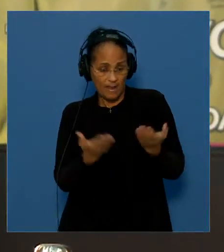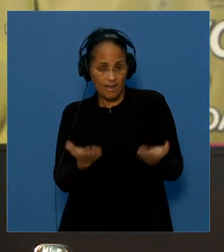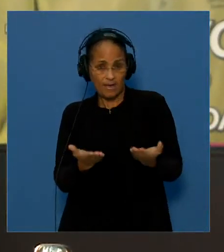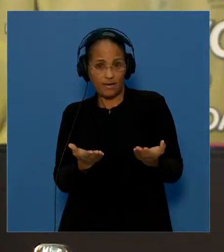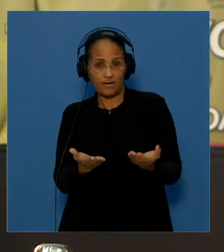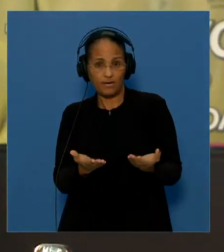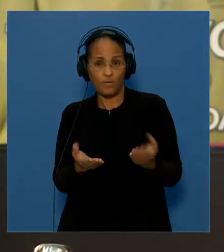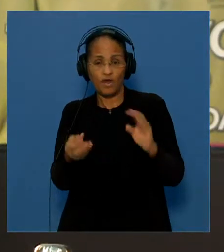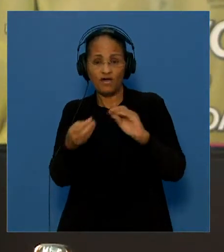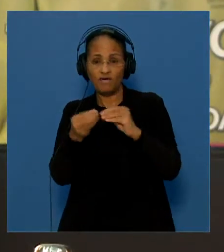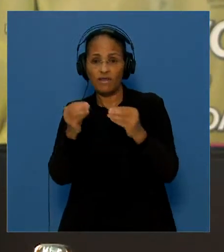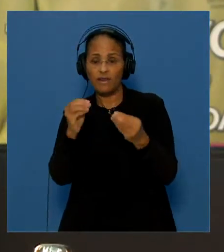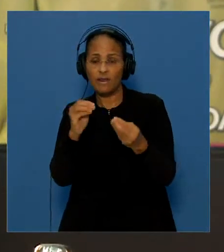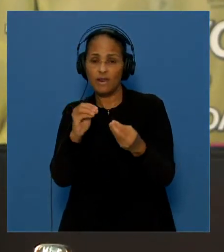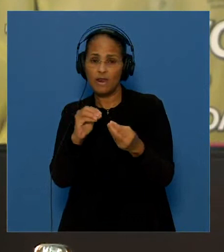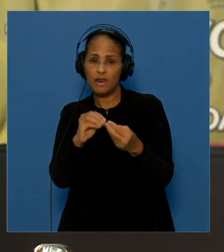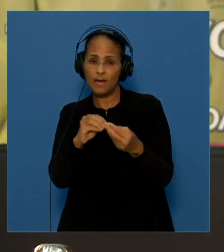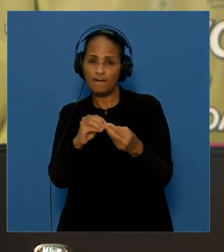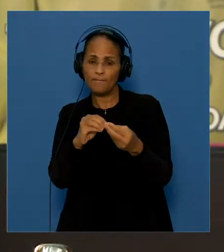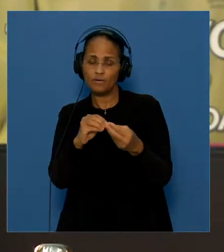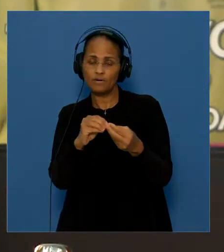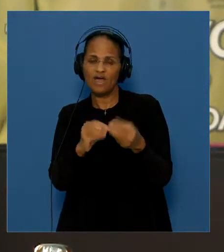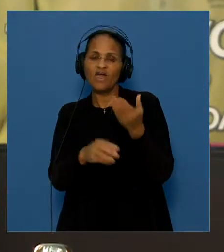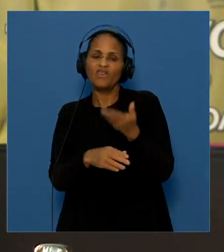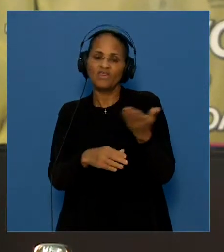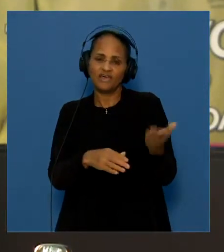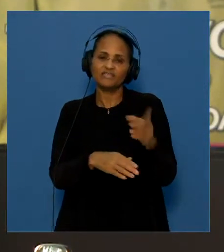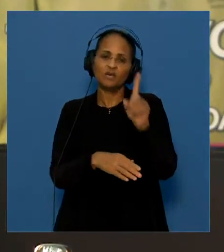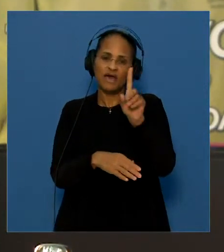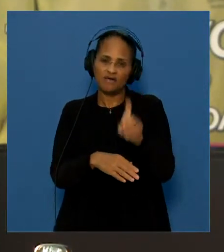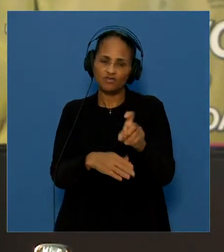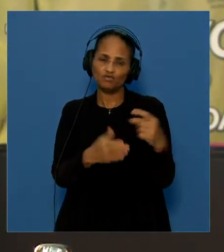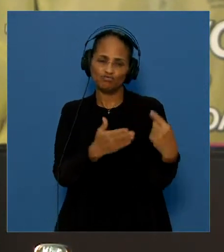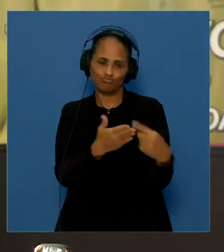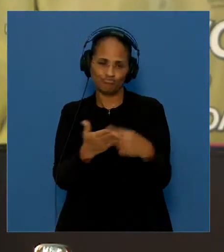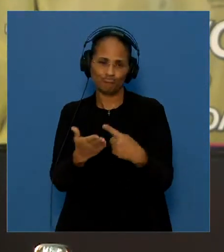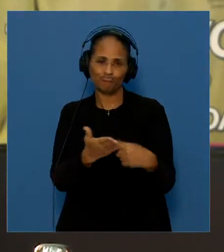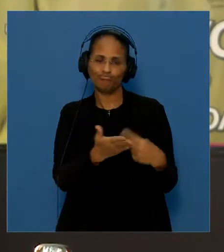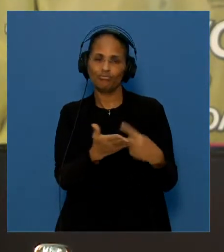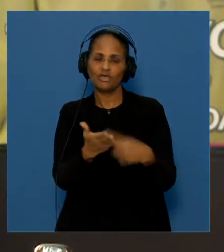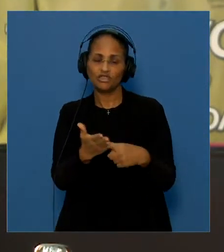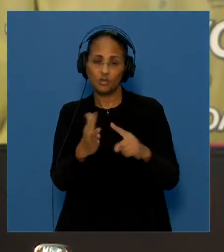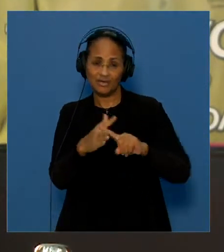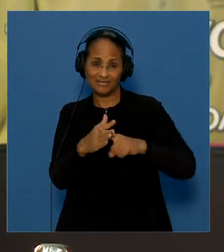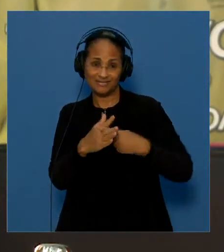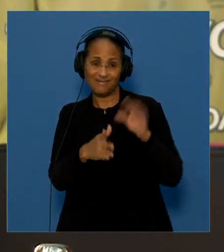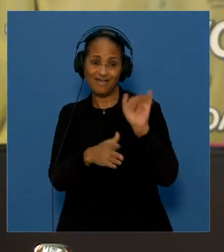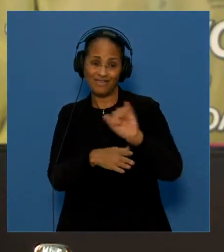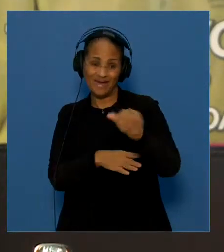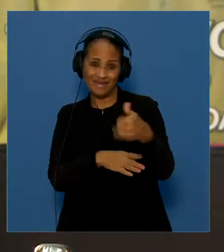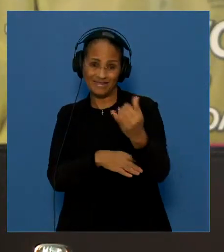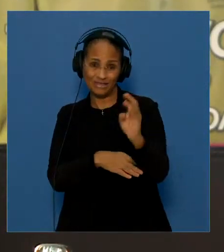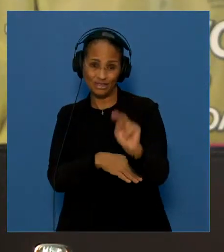of minor matters that have to be addressed so that we will be able to commence that in January.